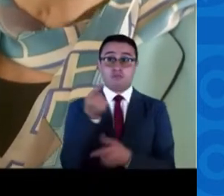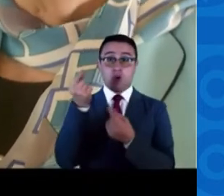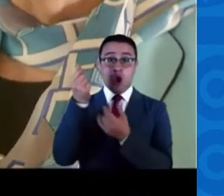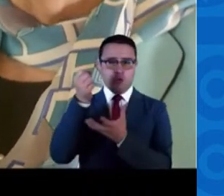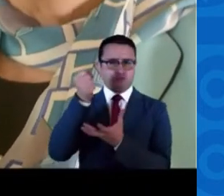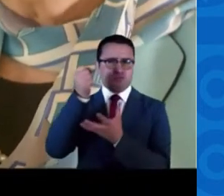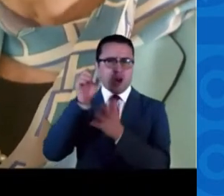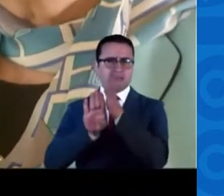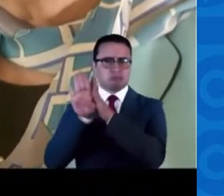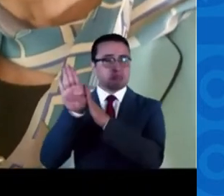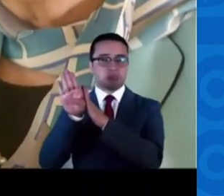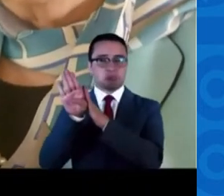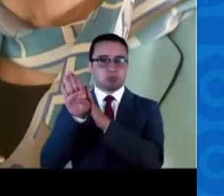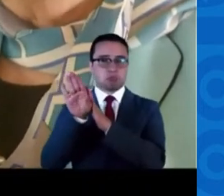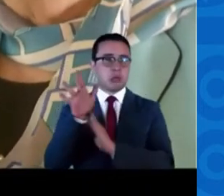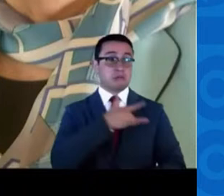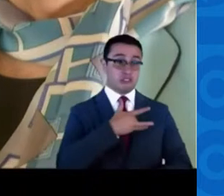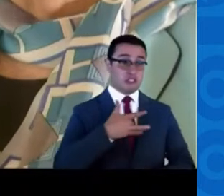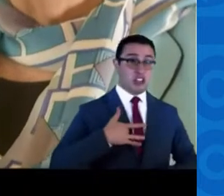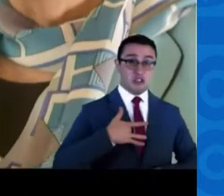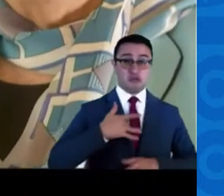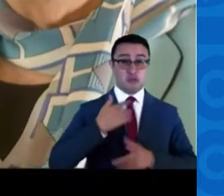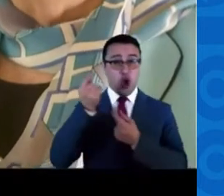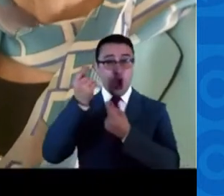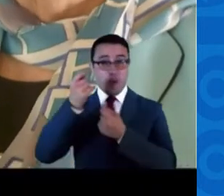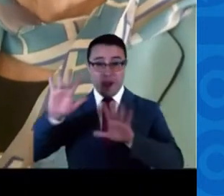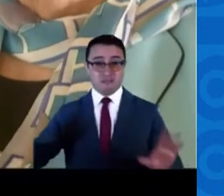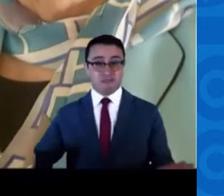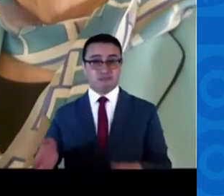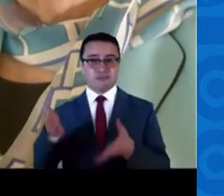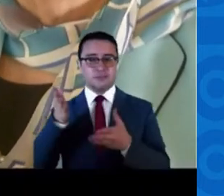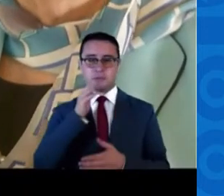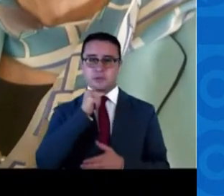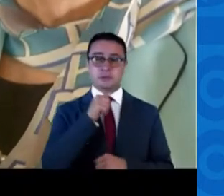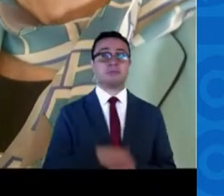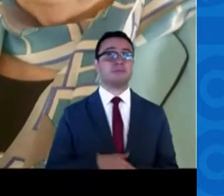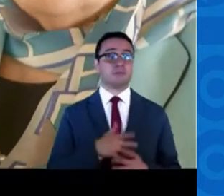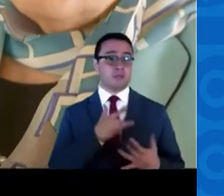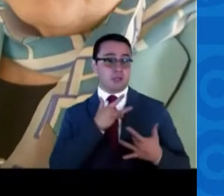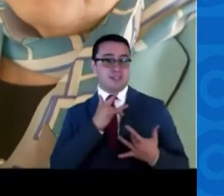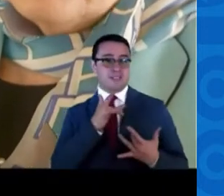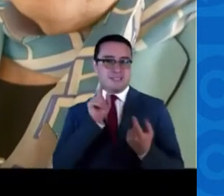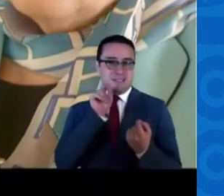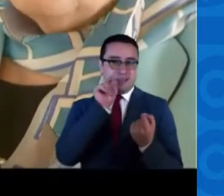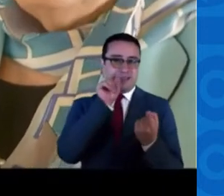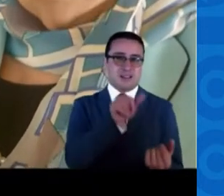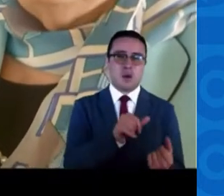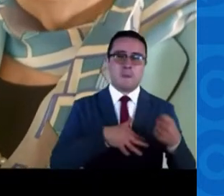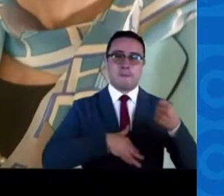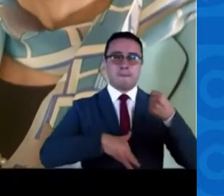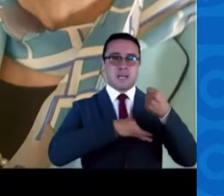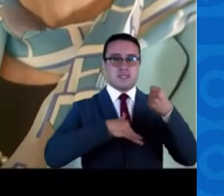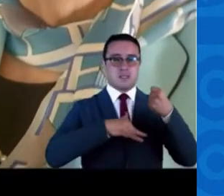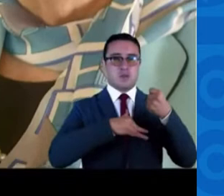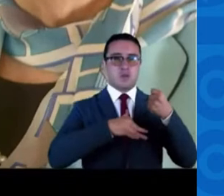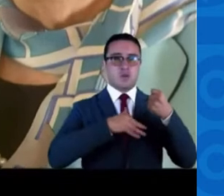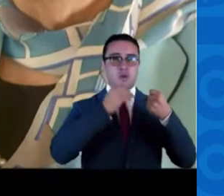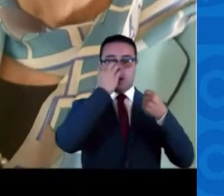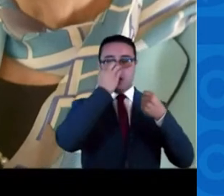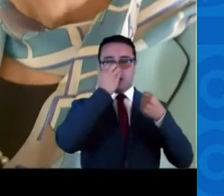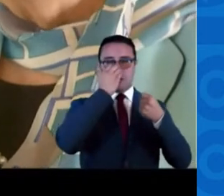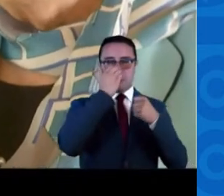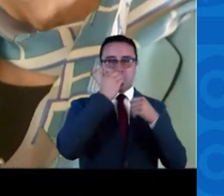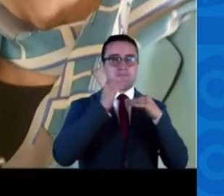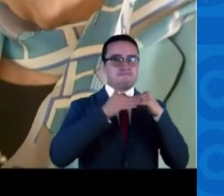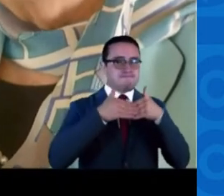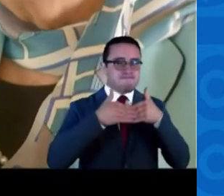of the vaccine. If without health, there can be no economy. to extend or expand the